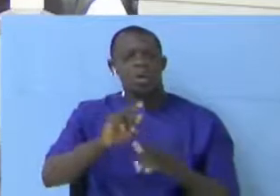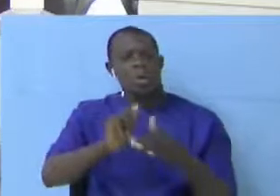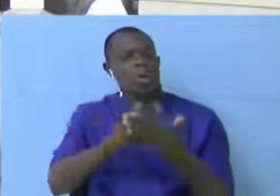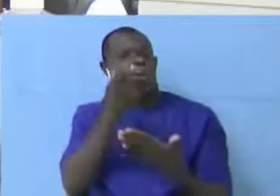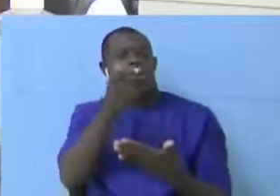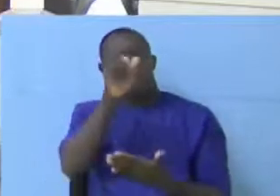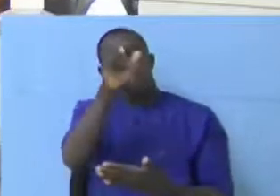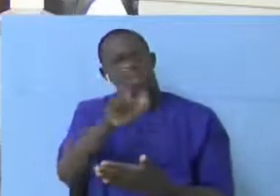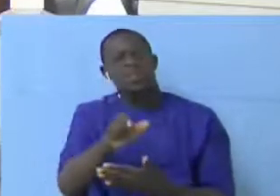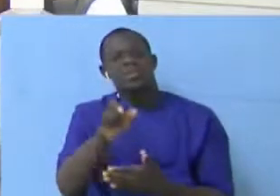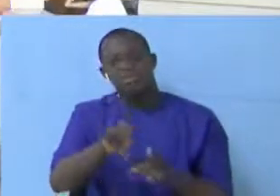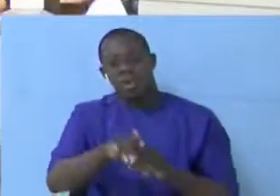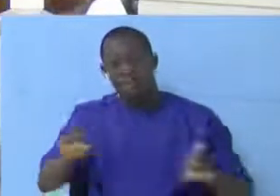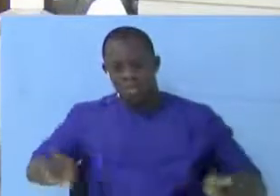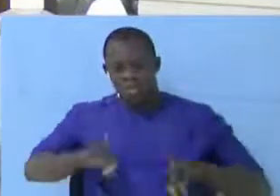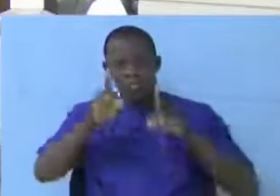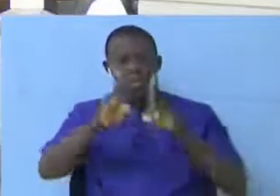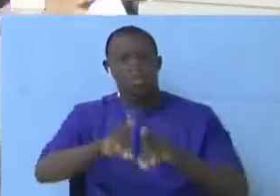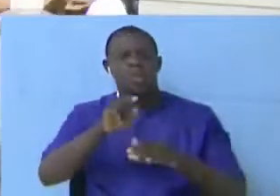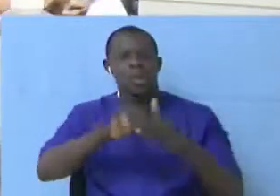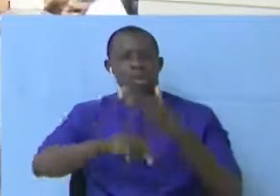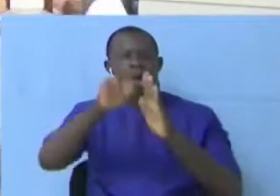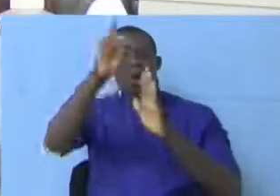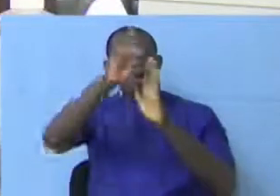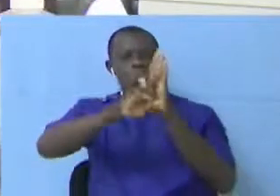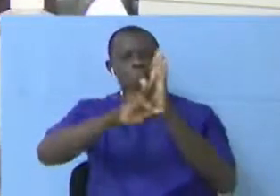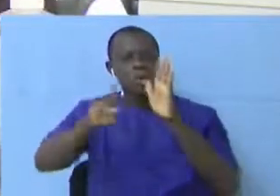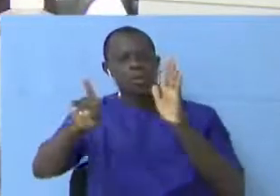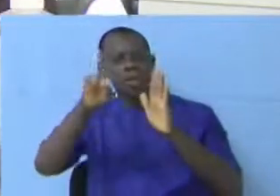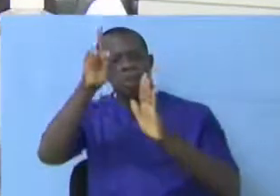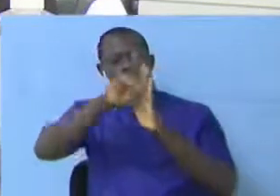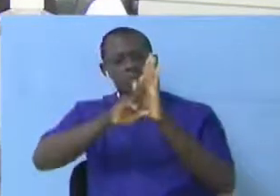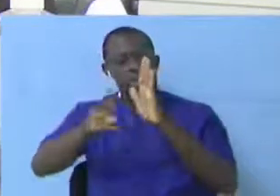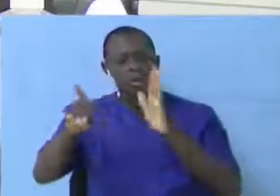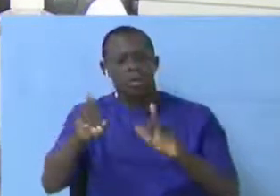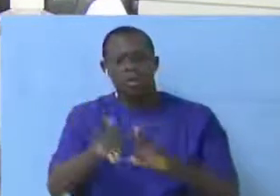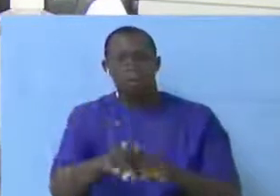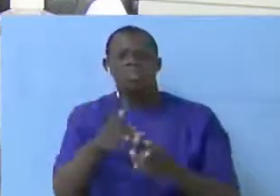He was involved in project proposals that were not viable.